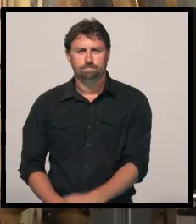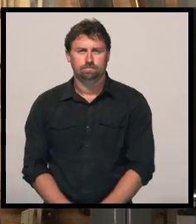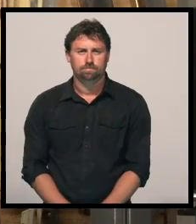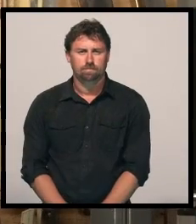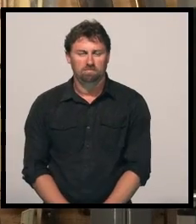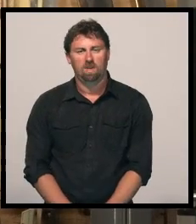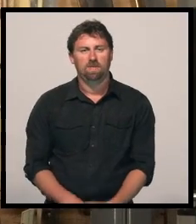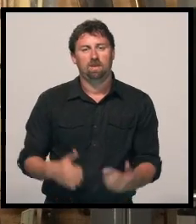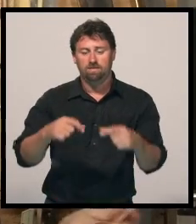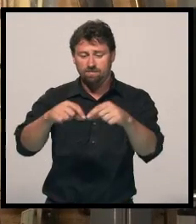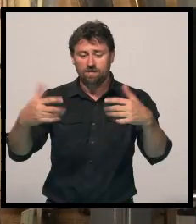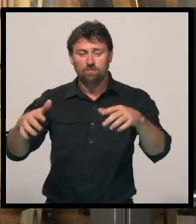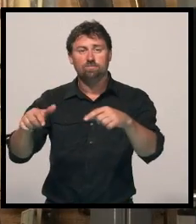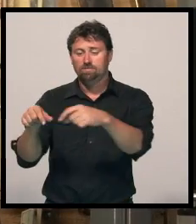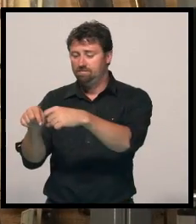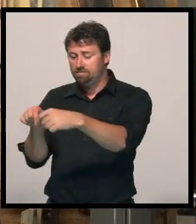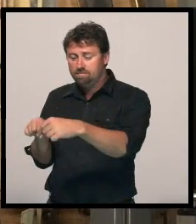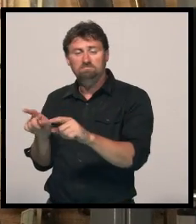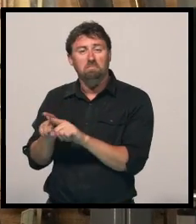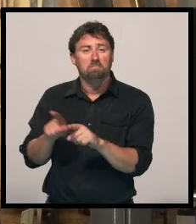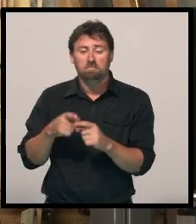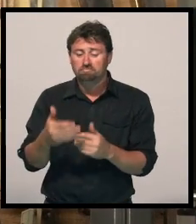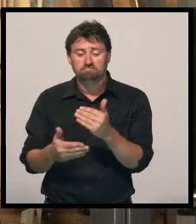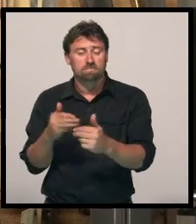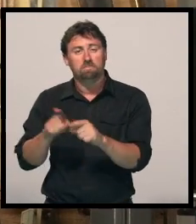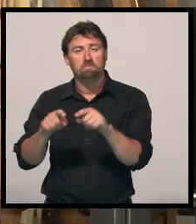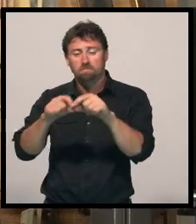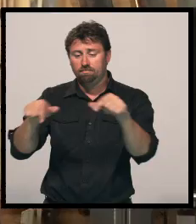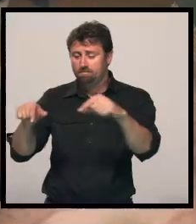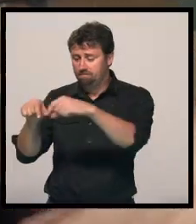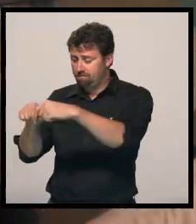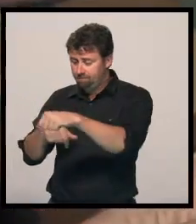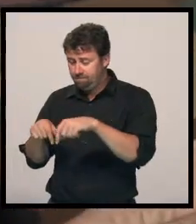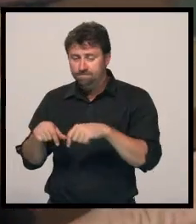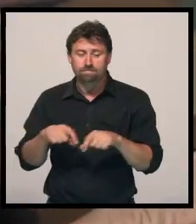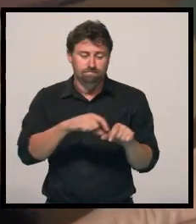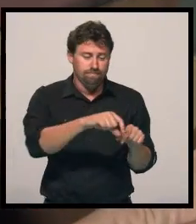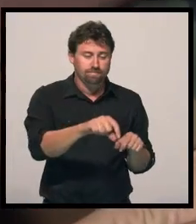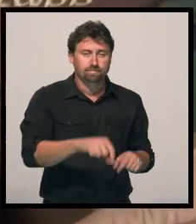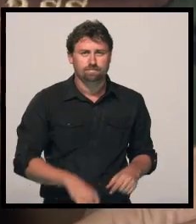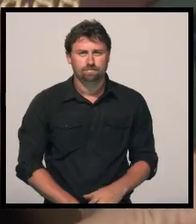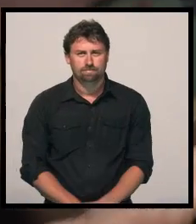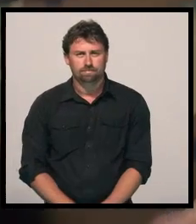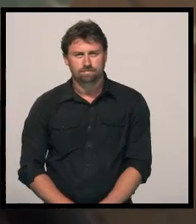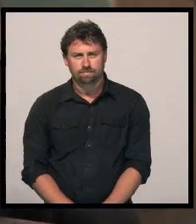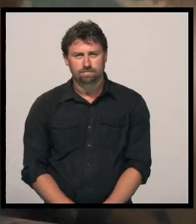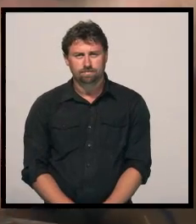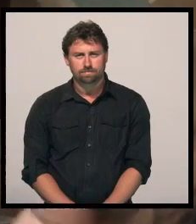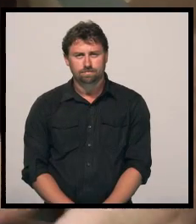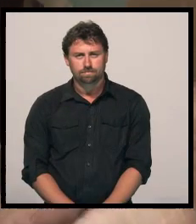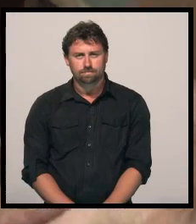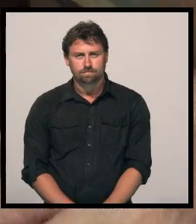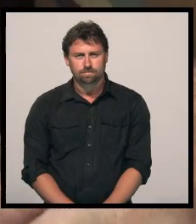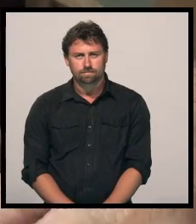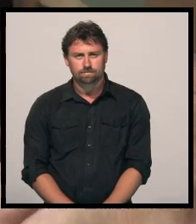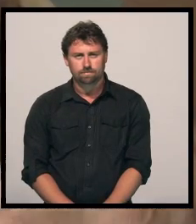bit and follow the same process. So we end up with another bit there that fits, and